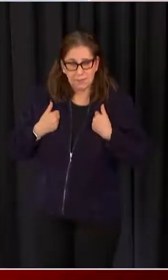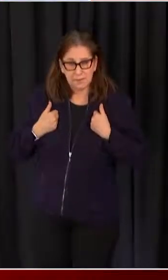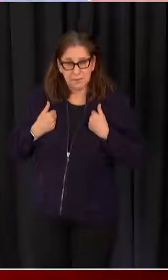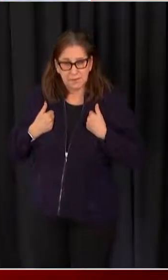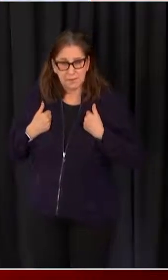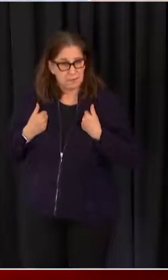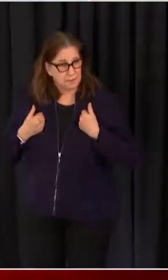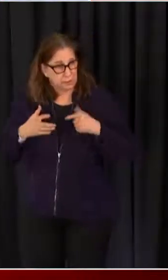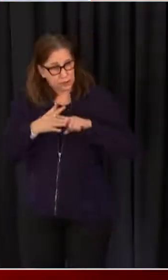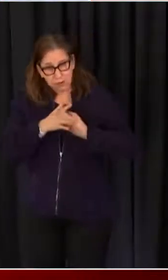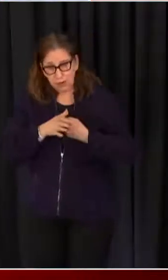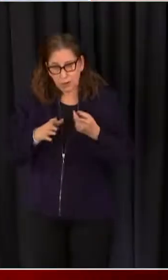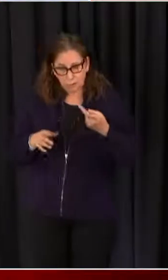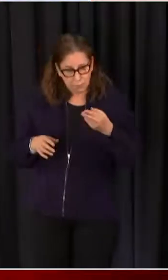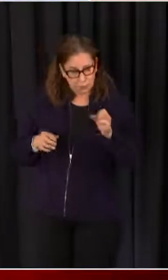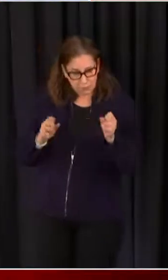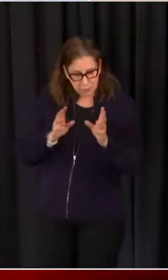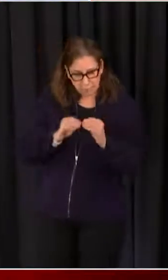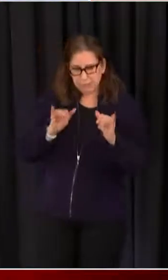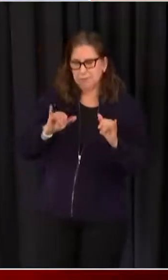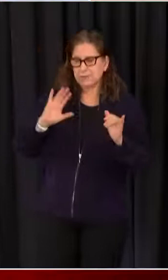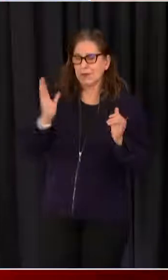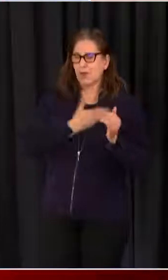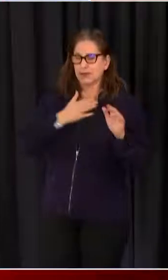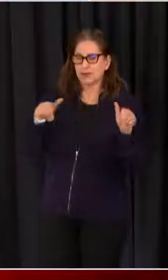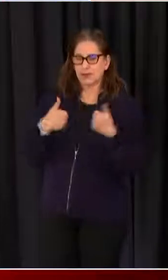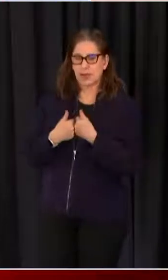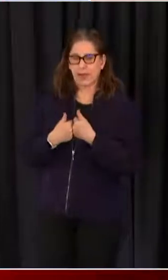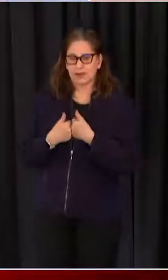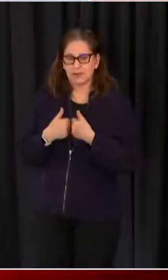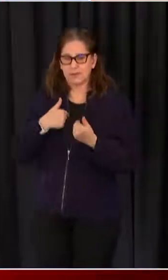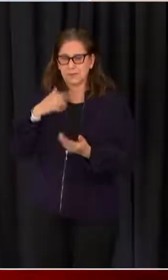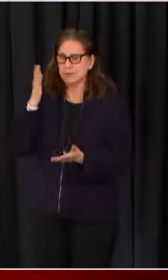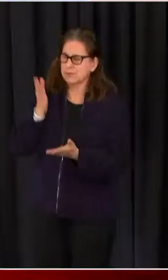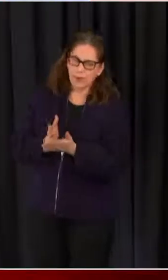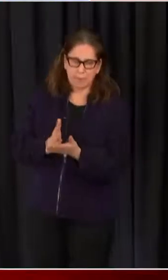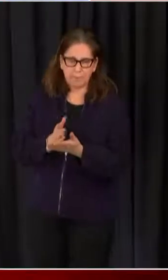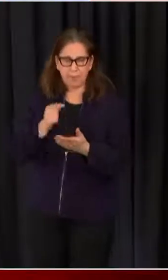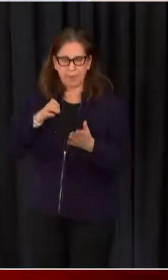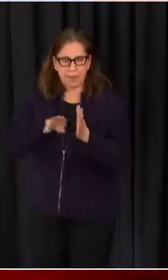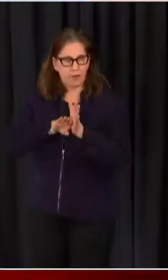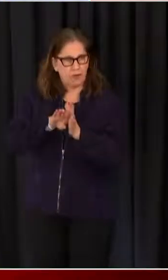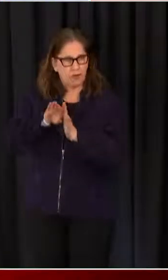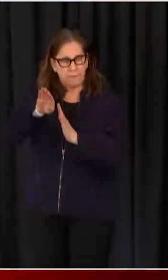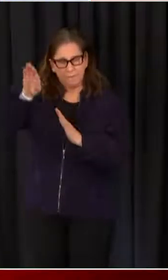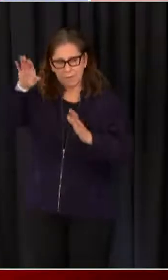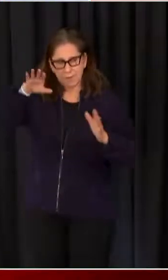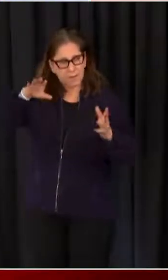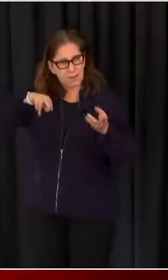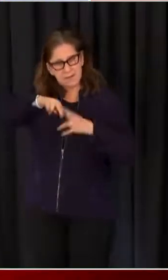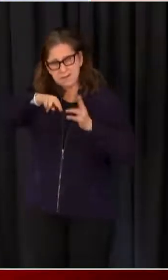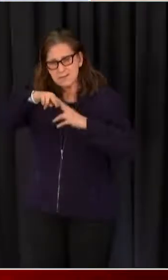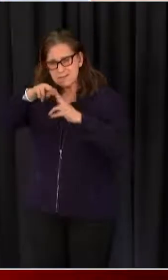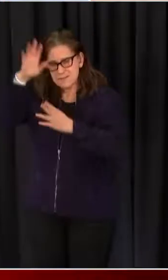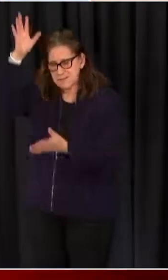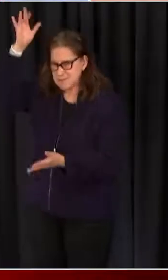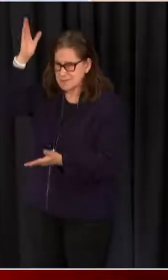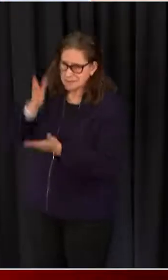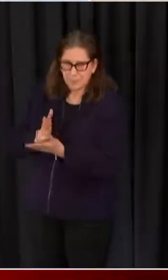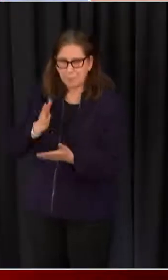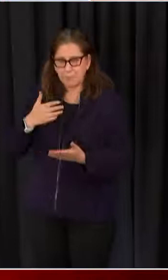press conference, that was our charge. How do we blunt this curve so our hospitals can be prepared for people who get